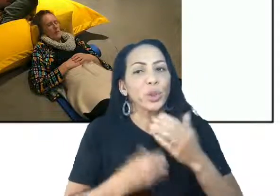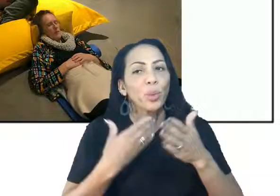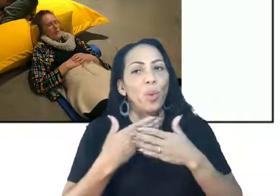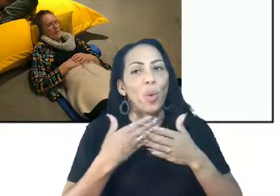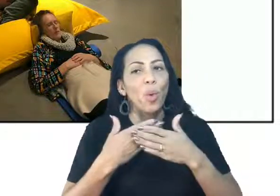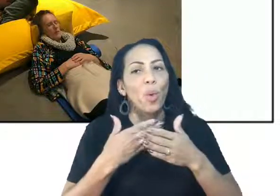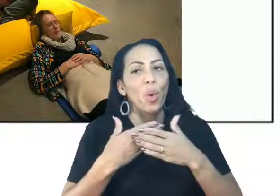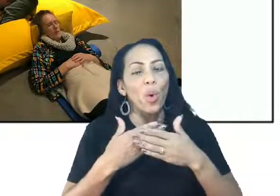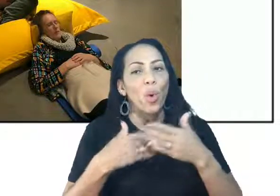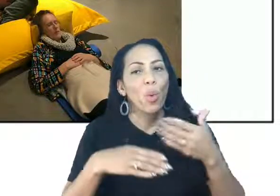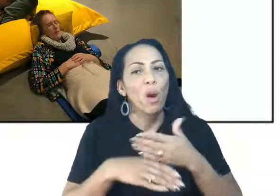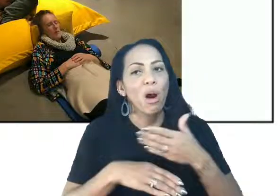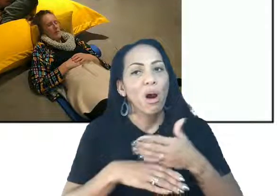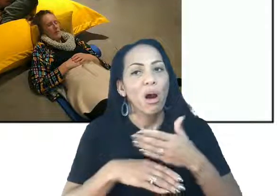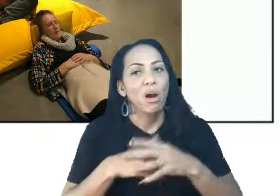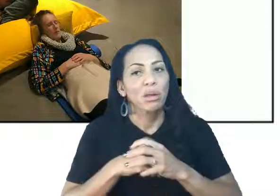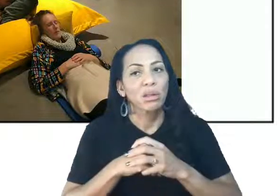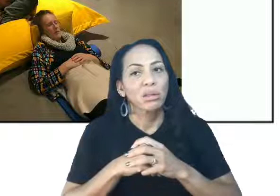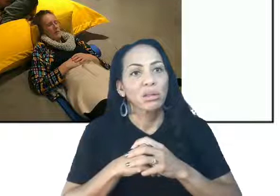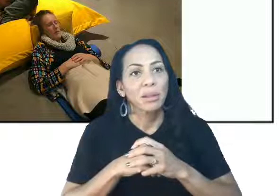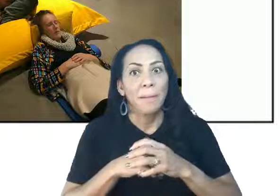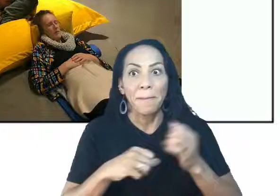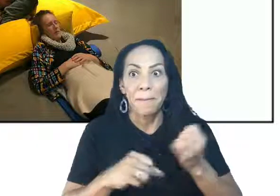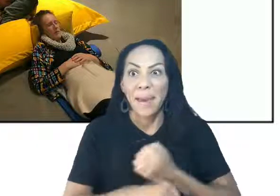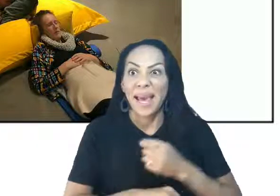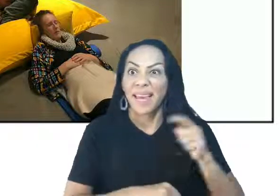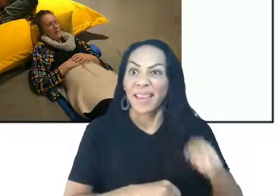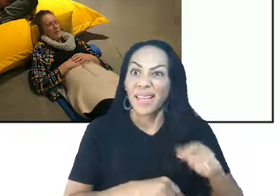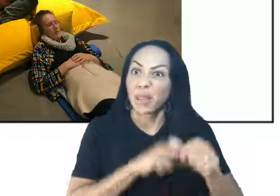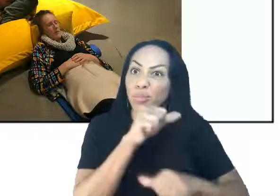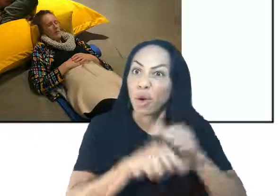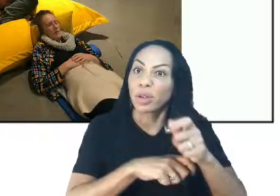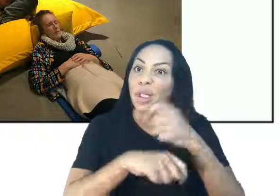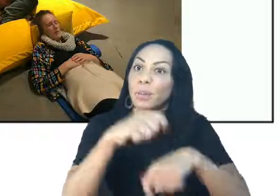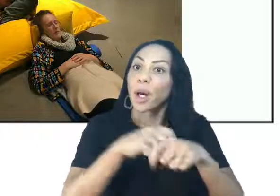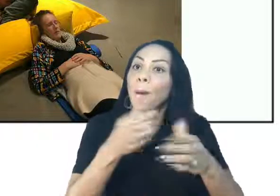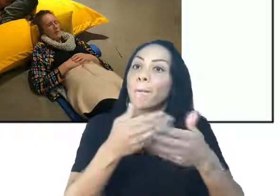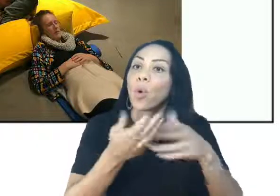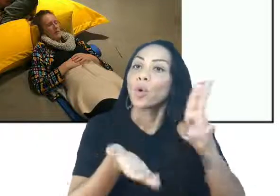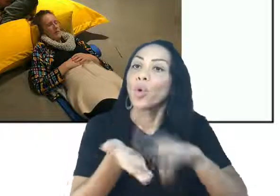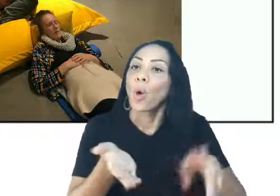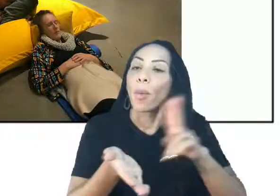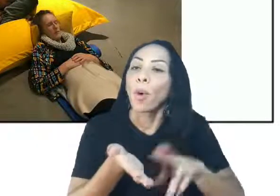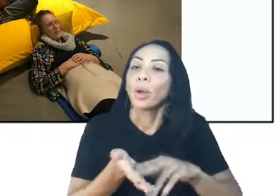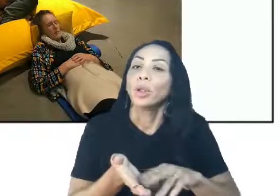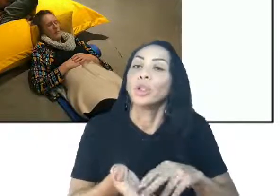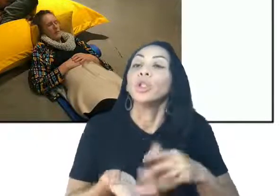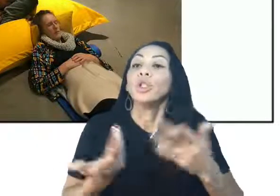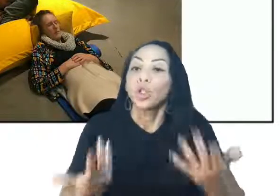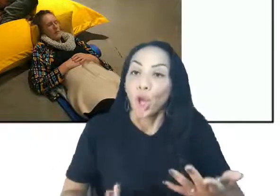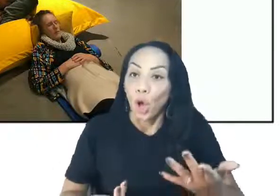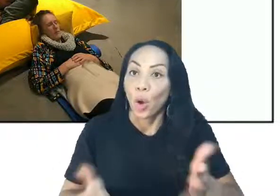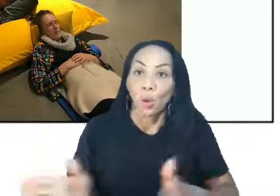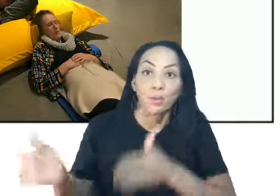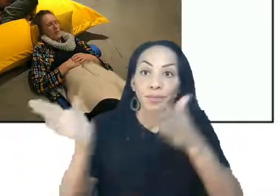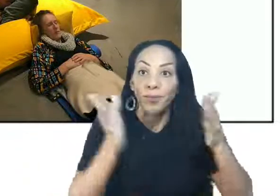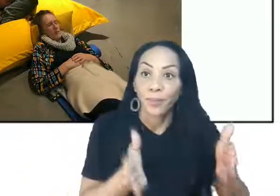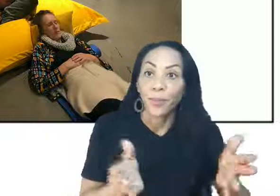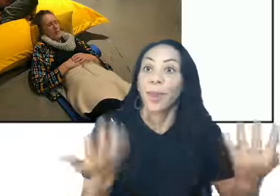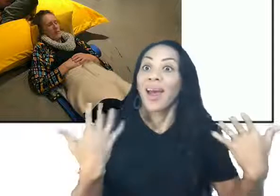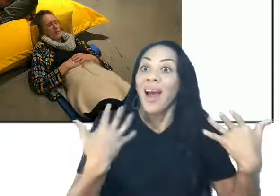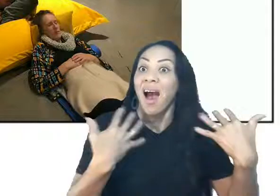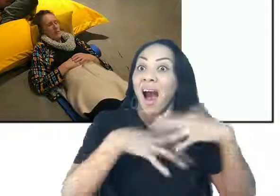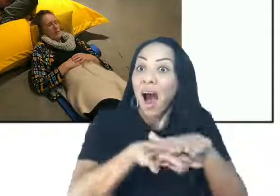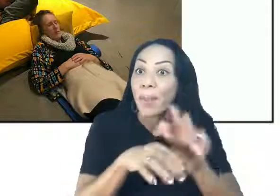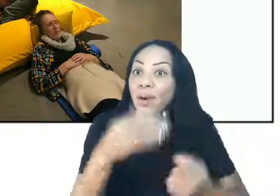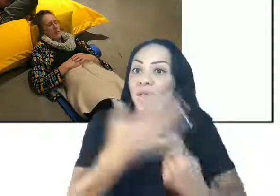to to normalise it. So what we've started doing now is that for a hybrid event, one of us will make a short announcement at the